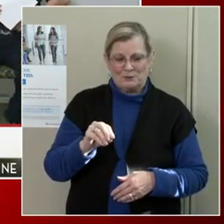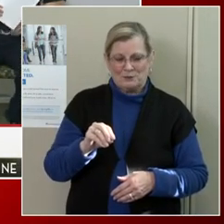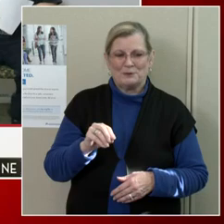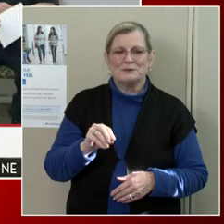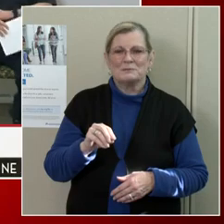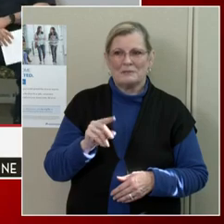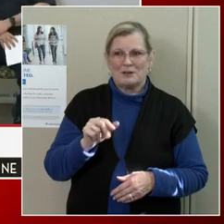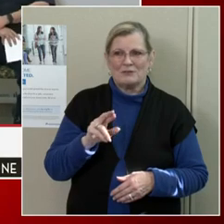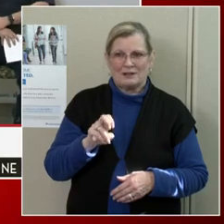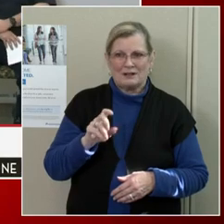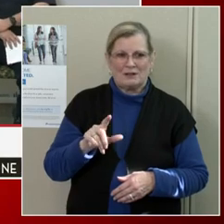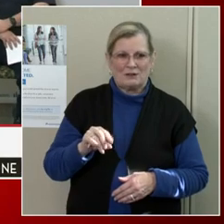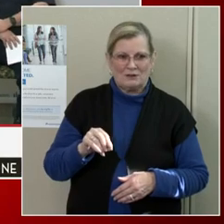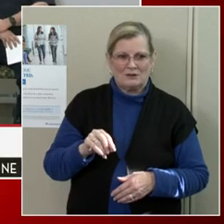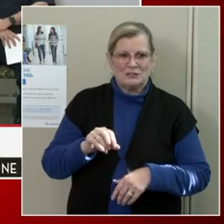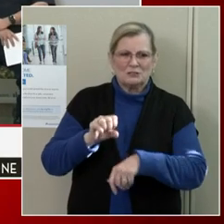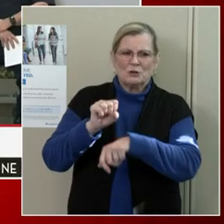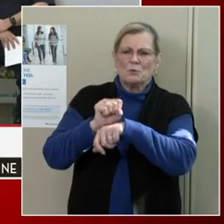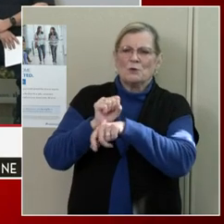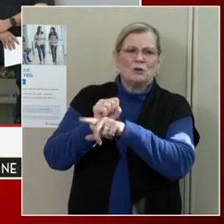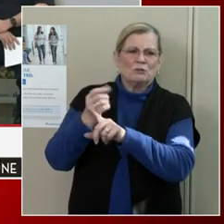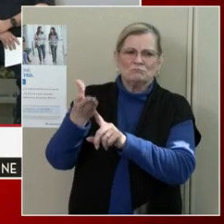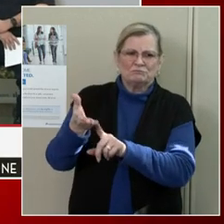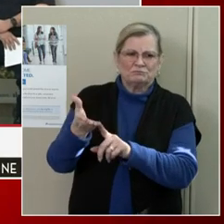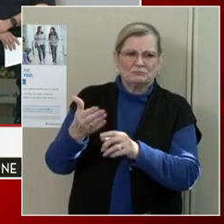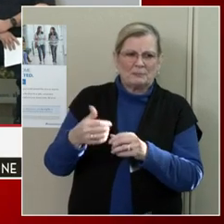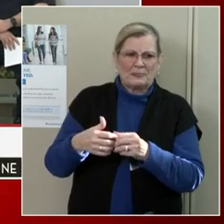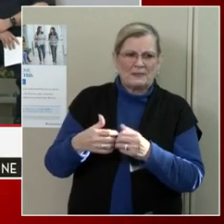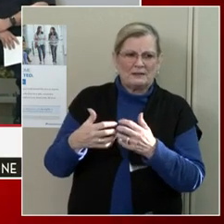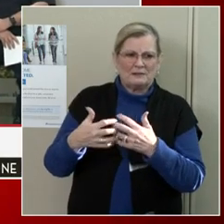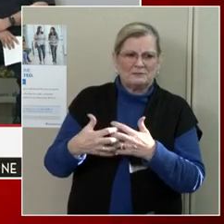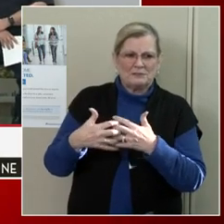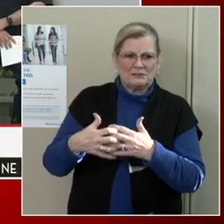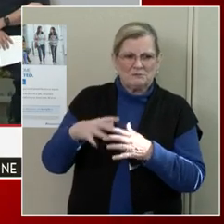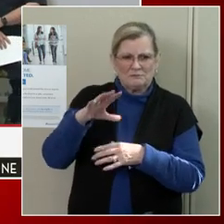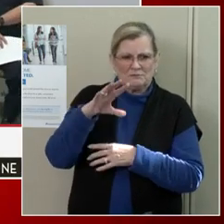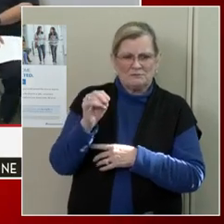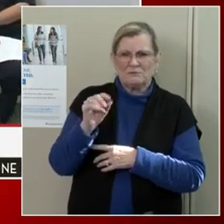Engine Company 23 in Foggy Bottom. Welcome.